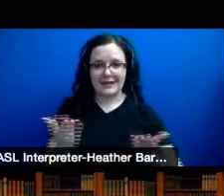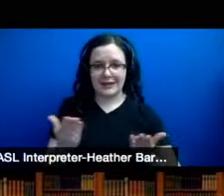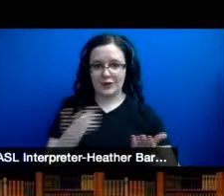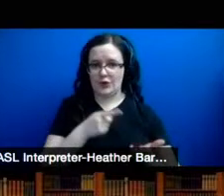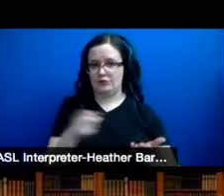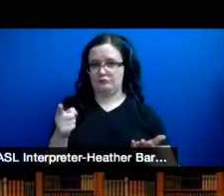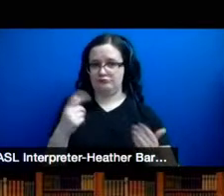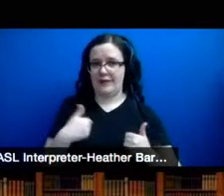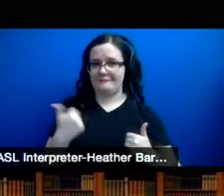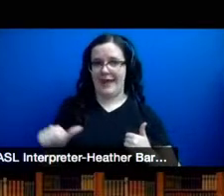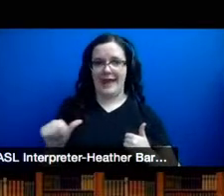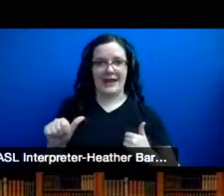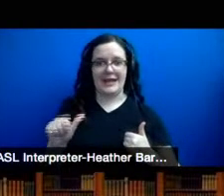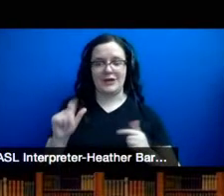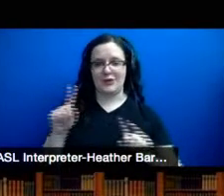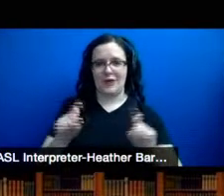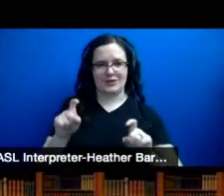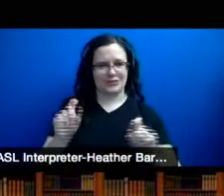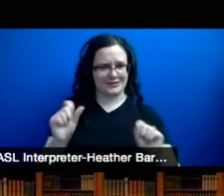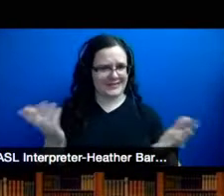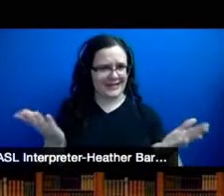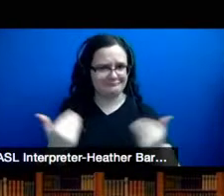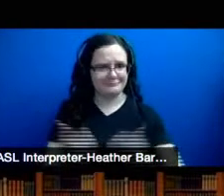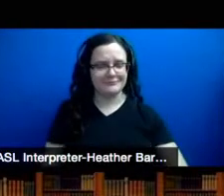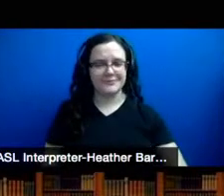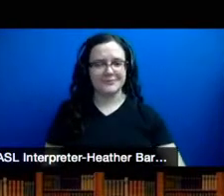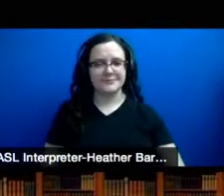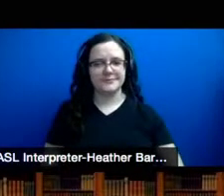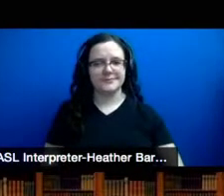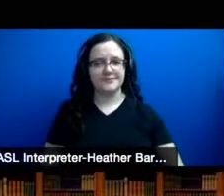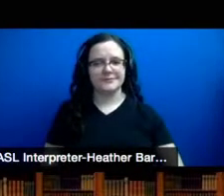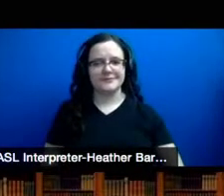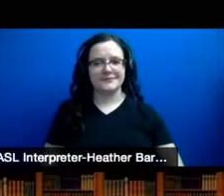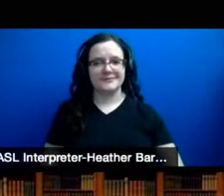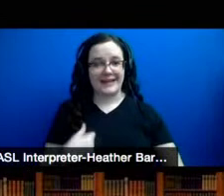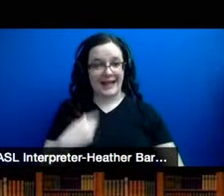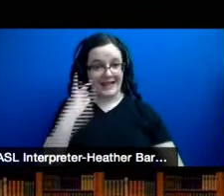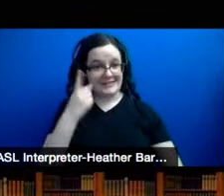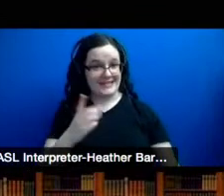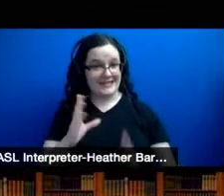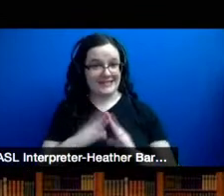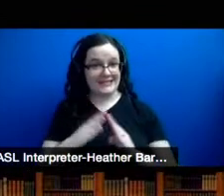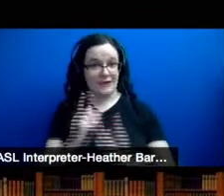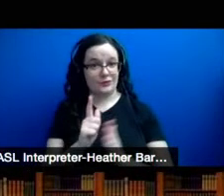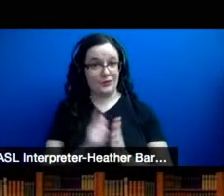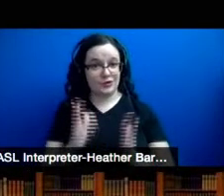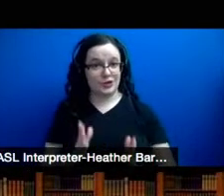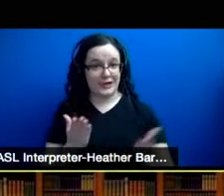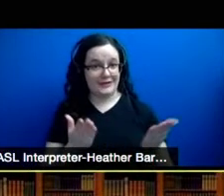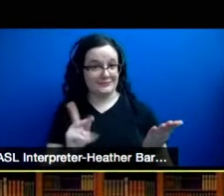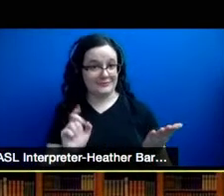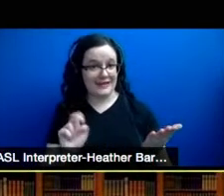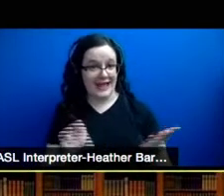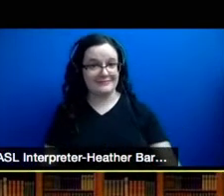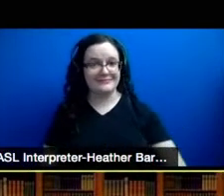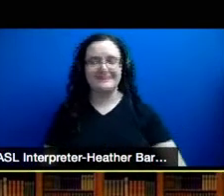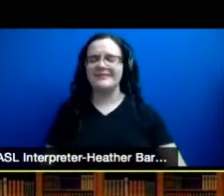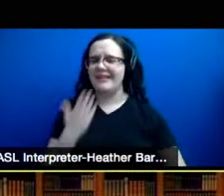any questions, I see the town attorney. Ken, go ahead. Thank you,